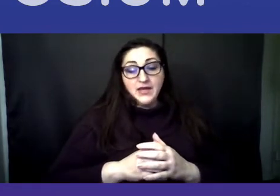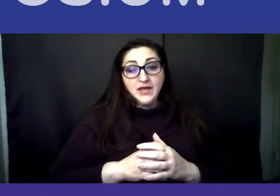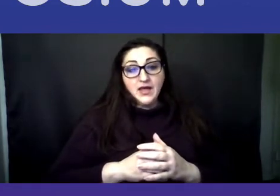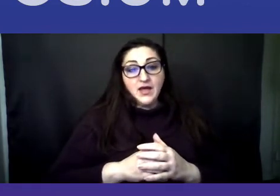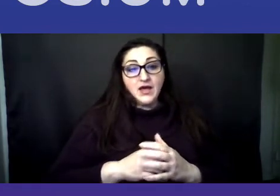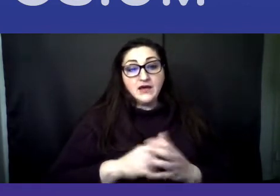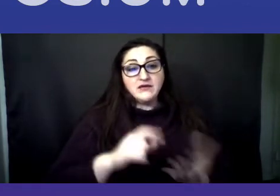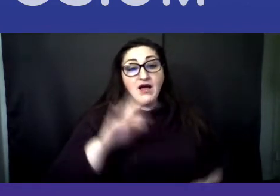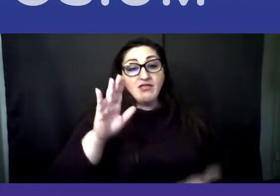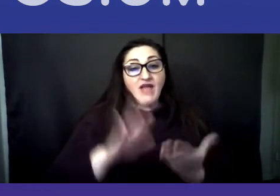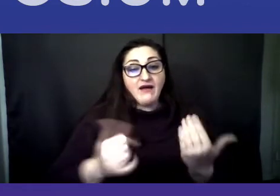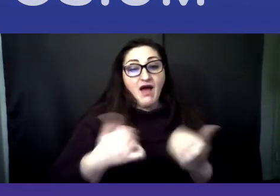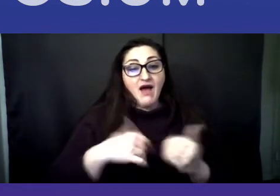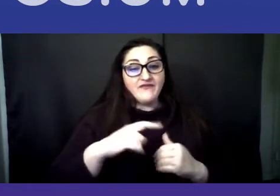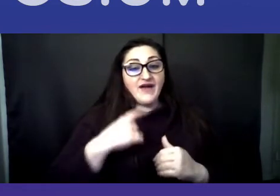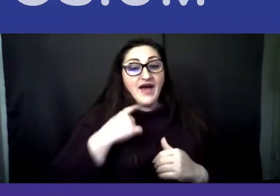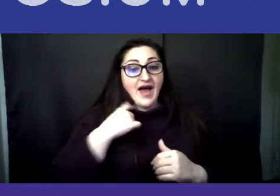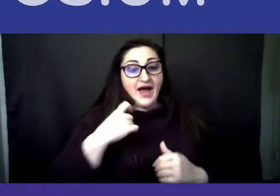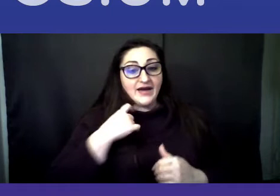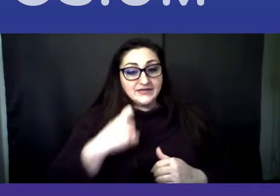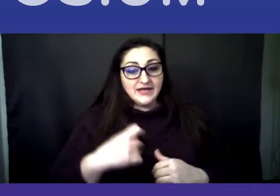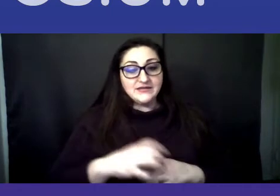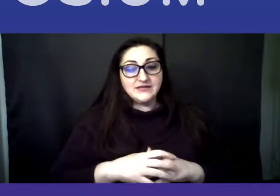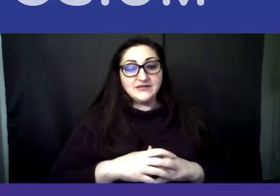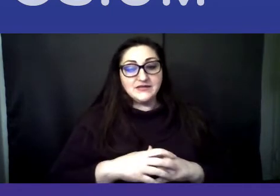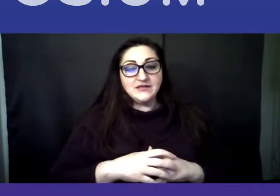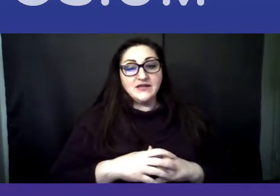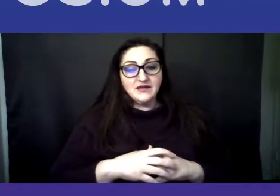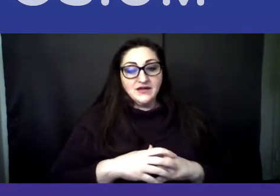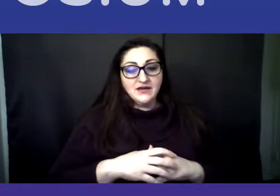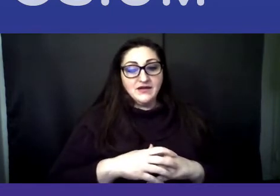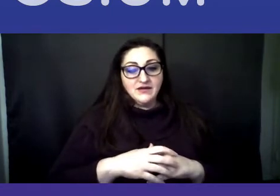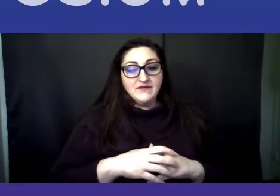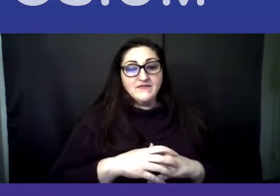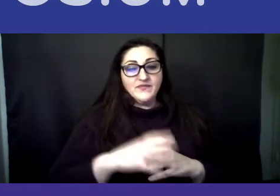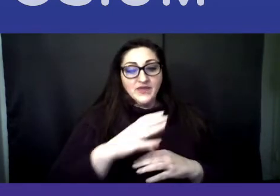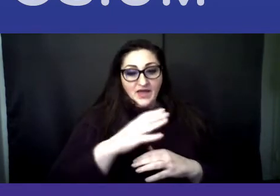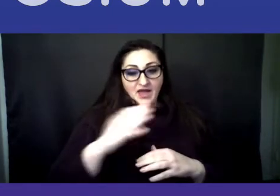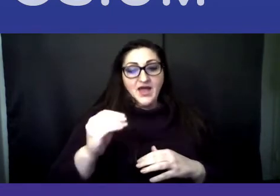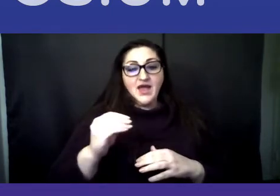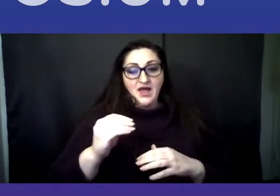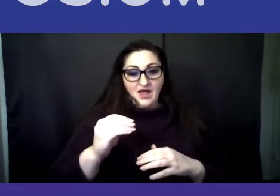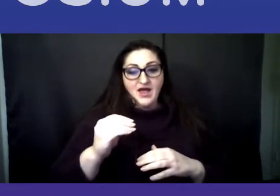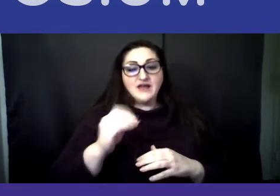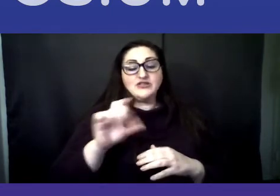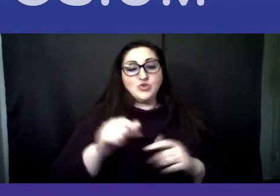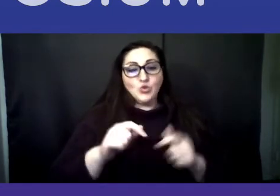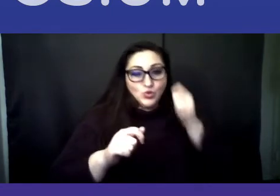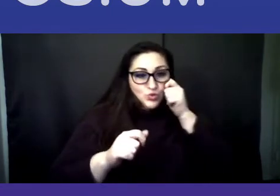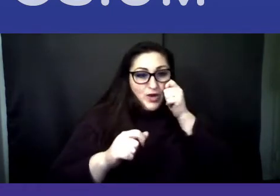of multiplicity with regard to race, place, gender, body.